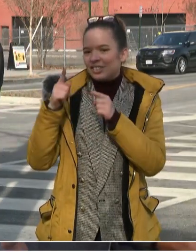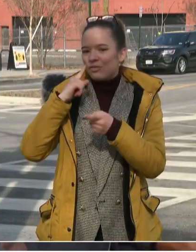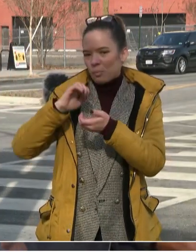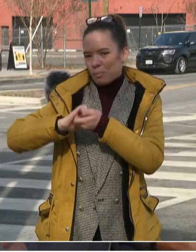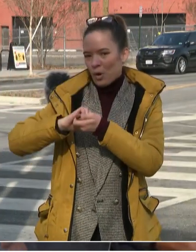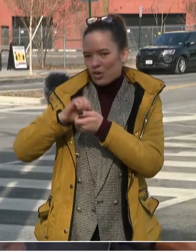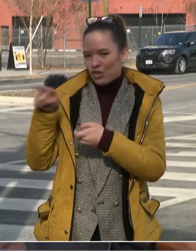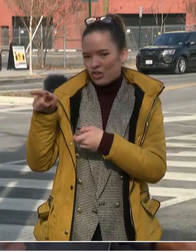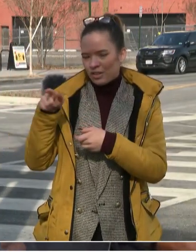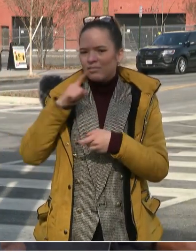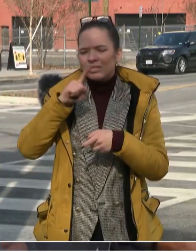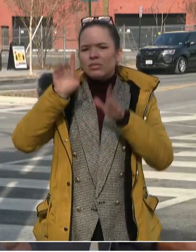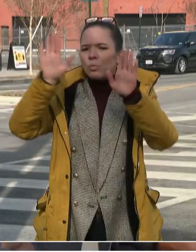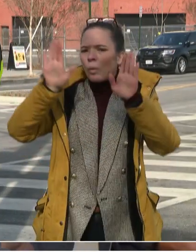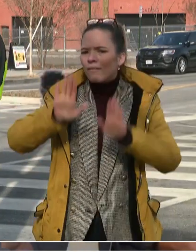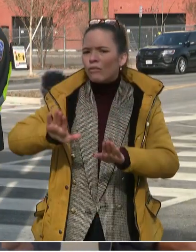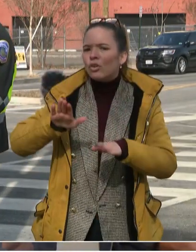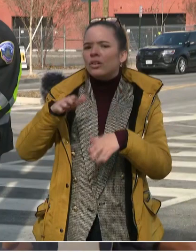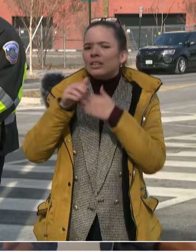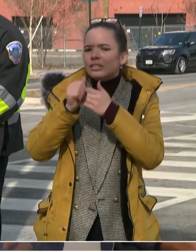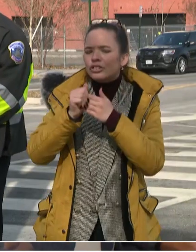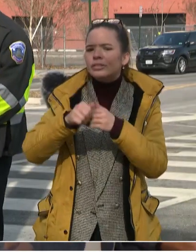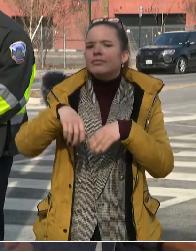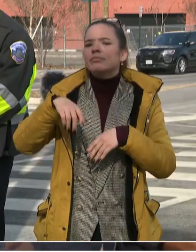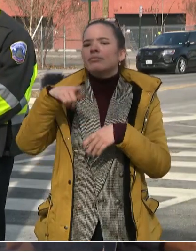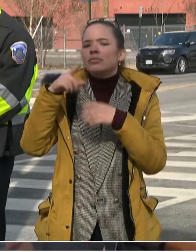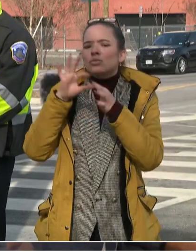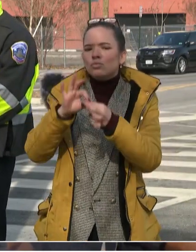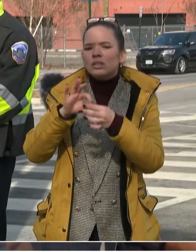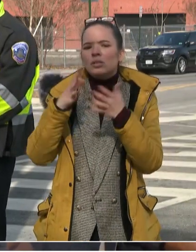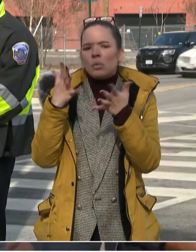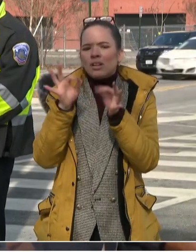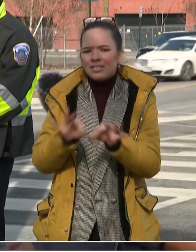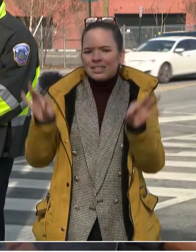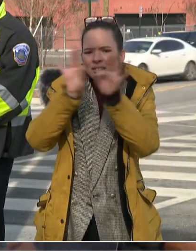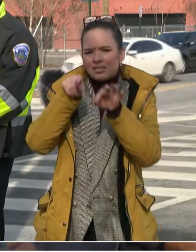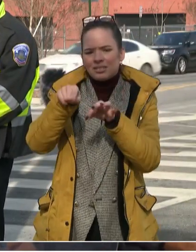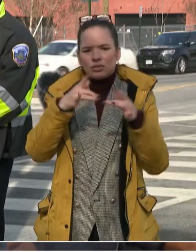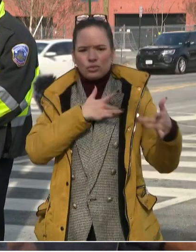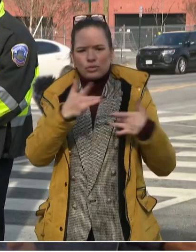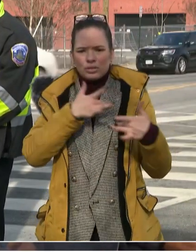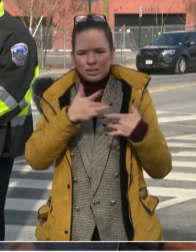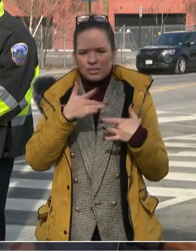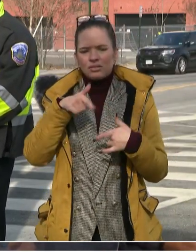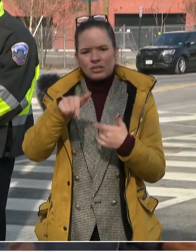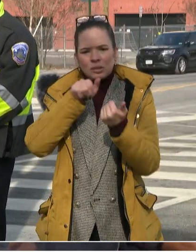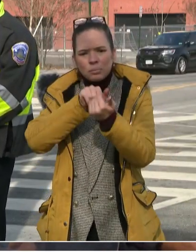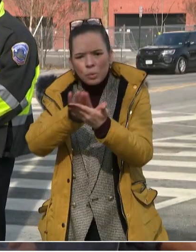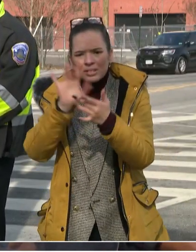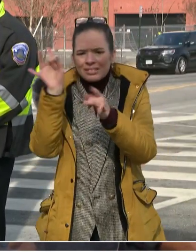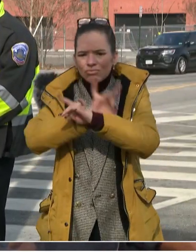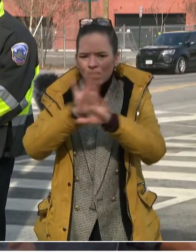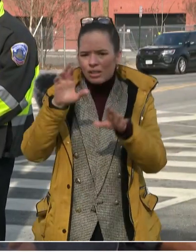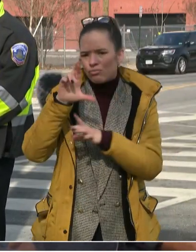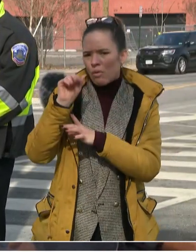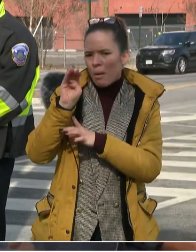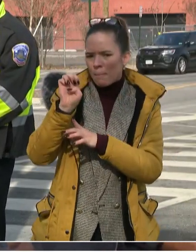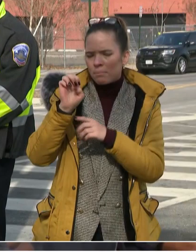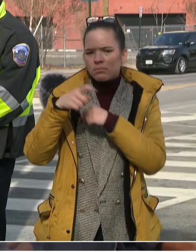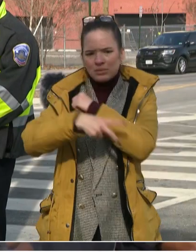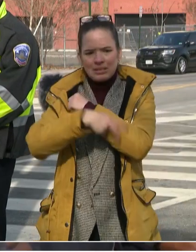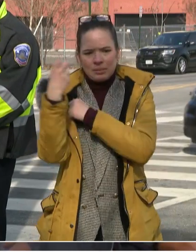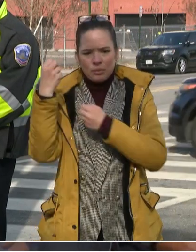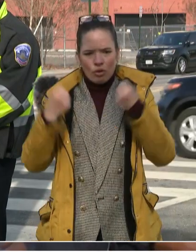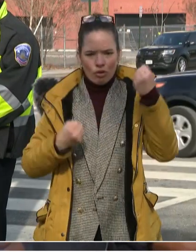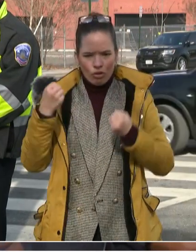exemplary leadership on the critical issues addressing violent crime, especially carjackings. They've outlined our